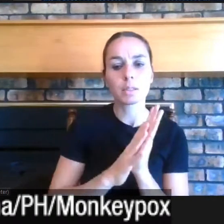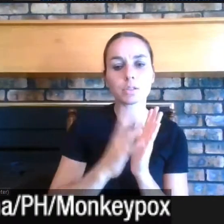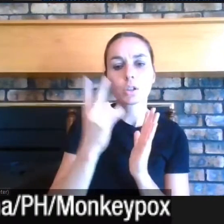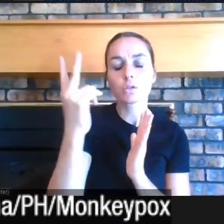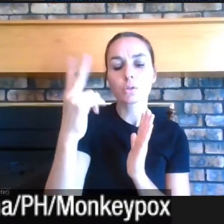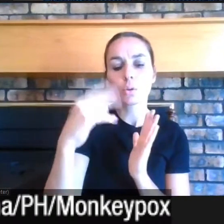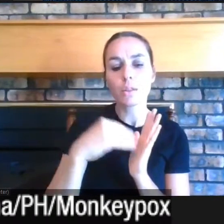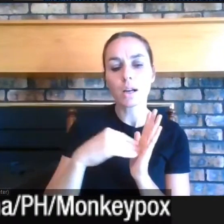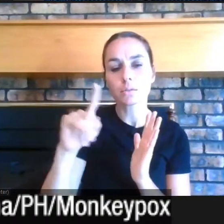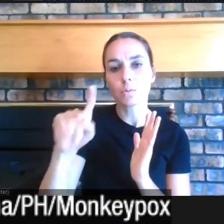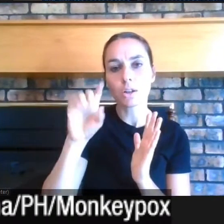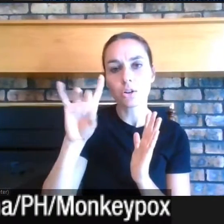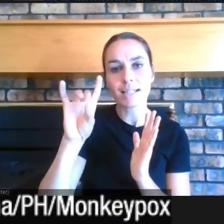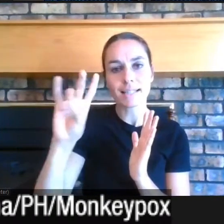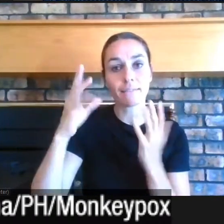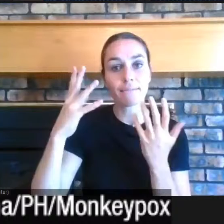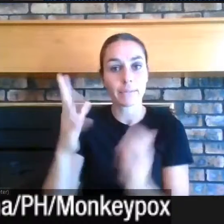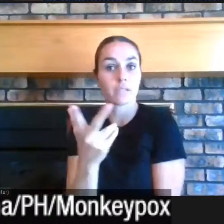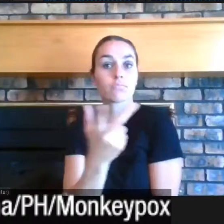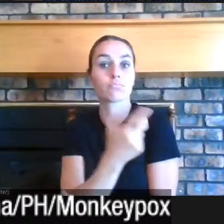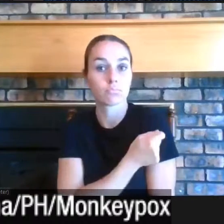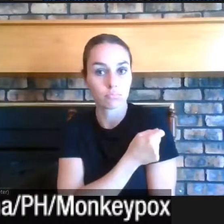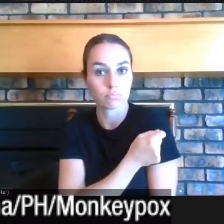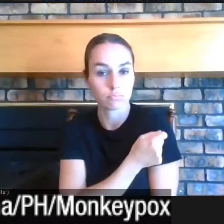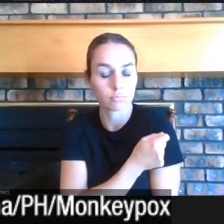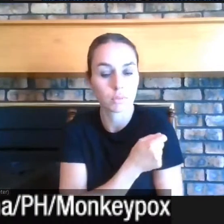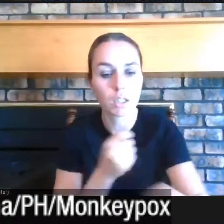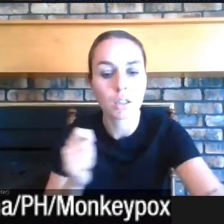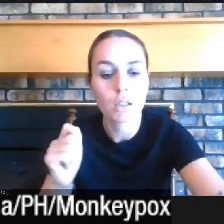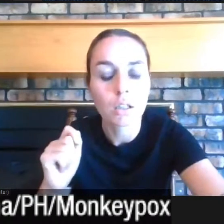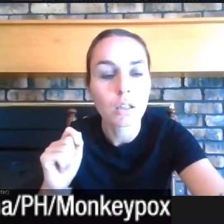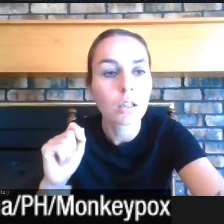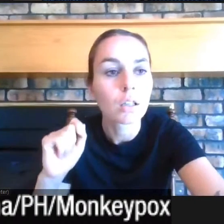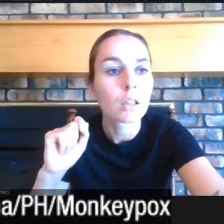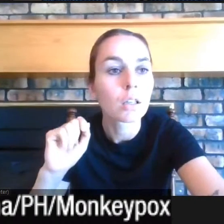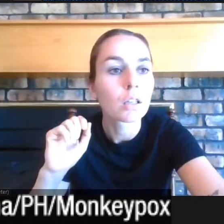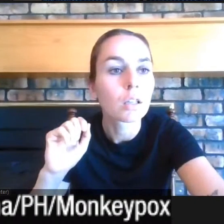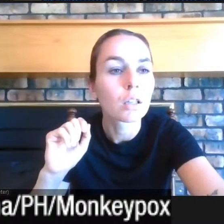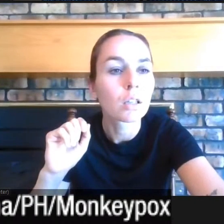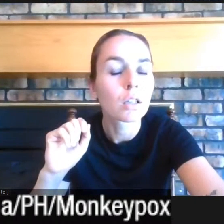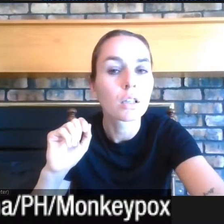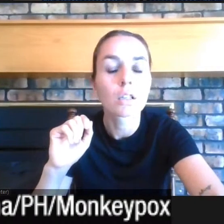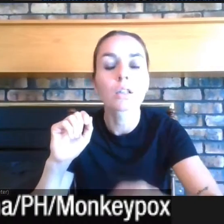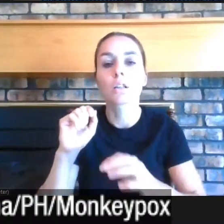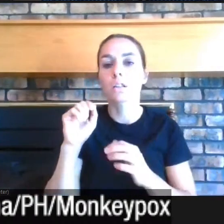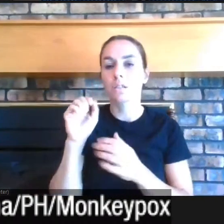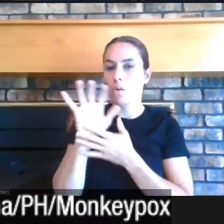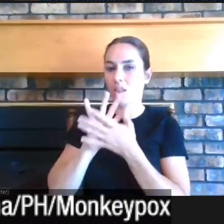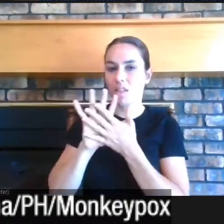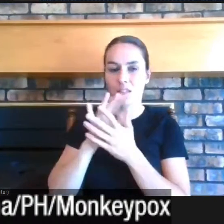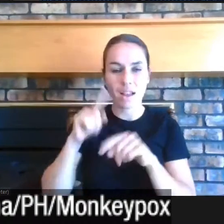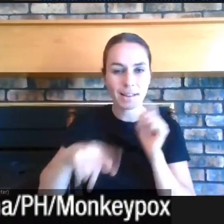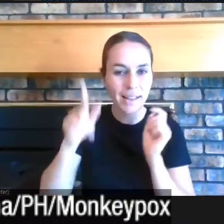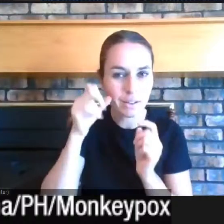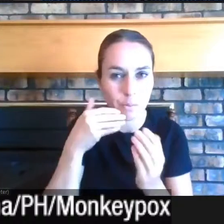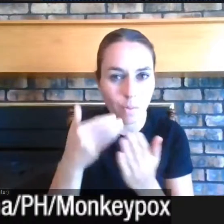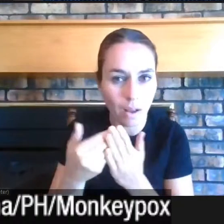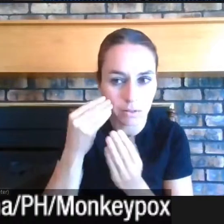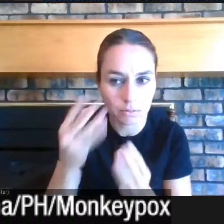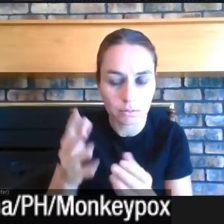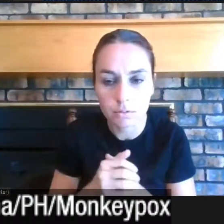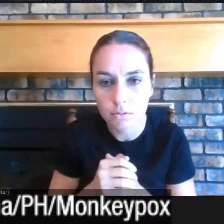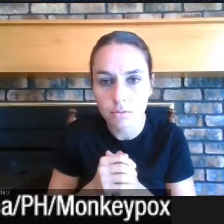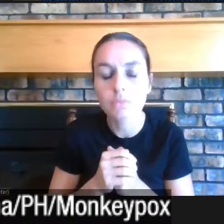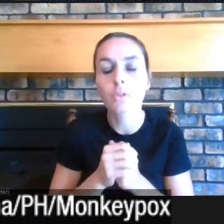2,187 have been administered, and that documentation has occurred in the alert immunization information system. So we know